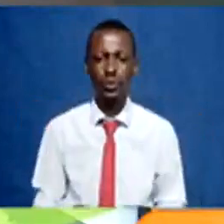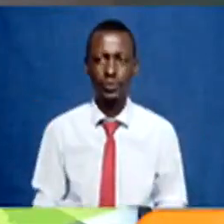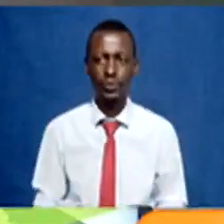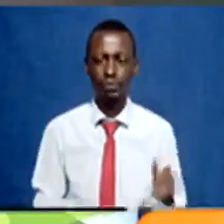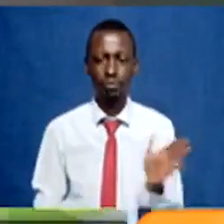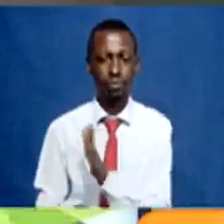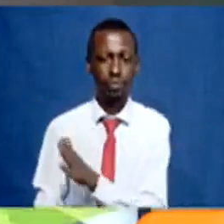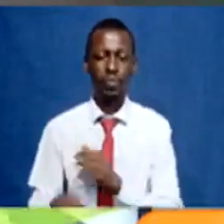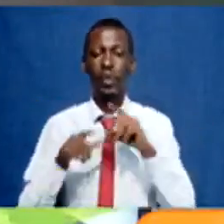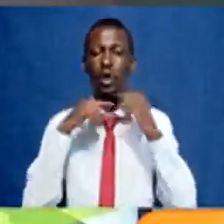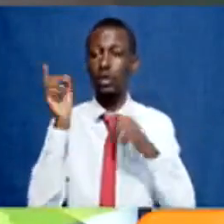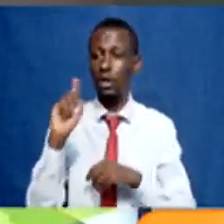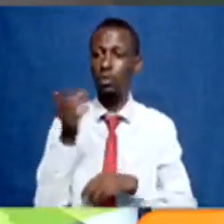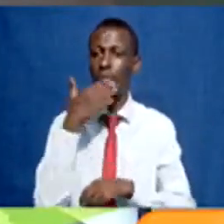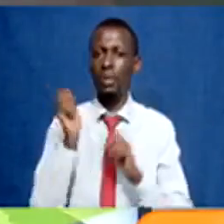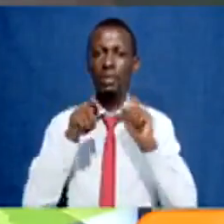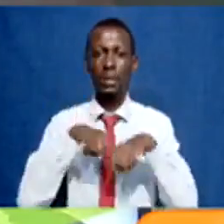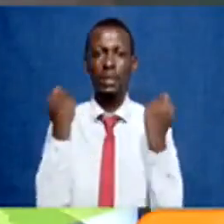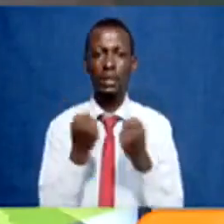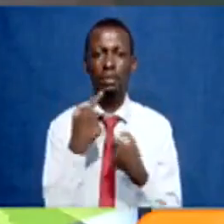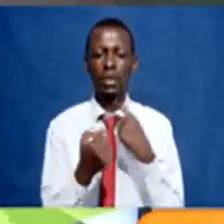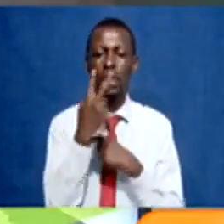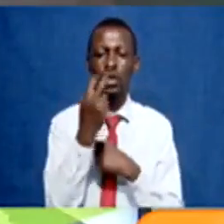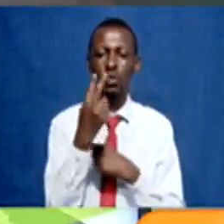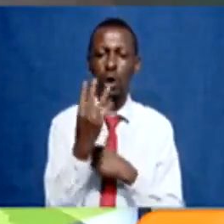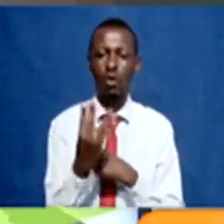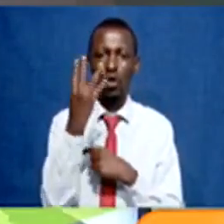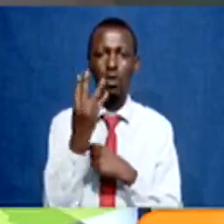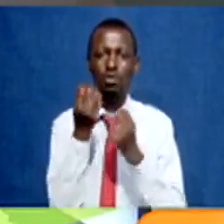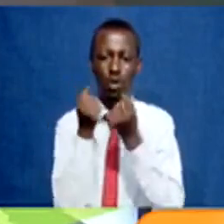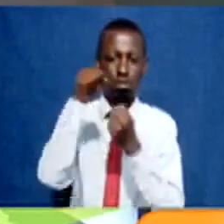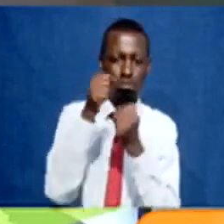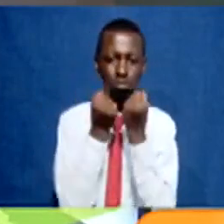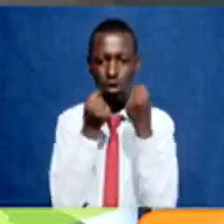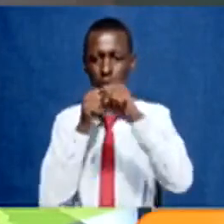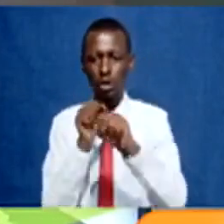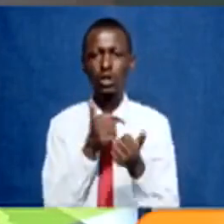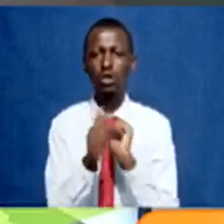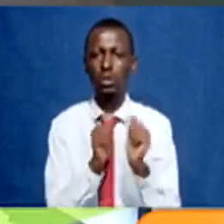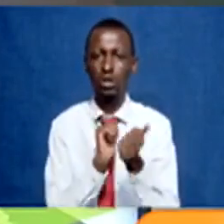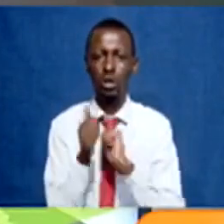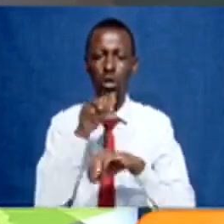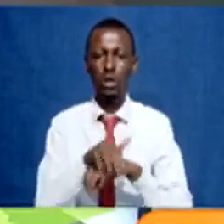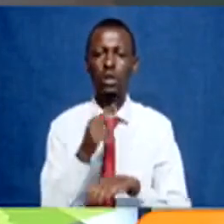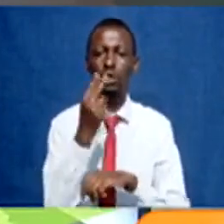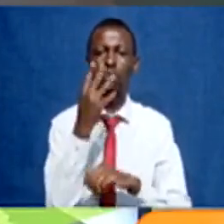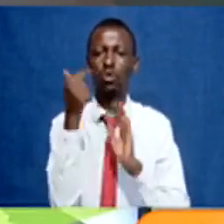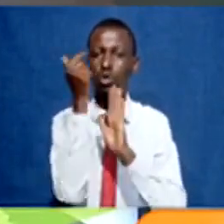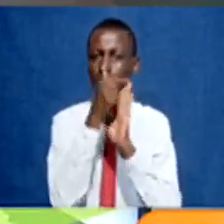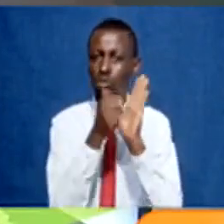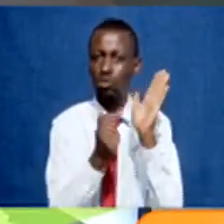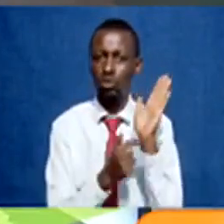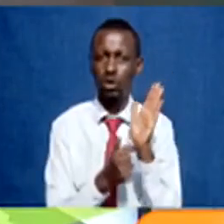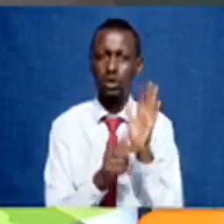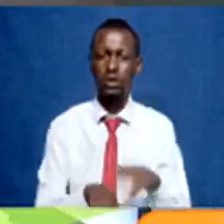Hosts Nairobi emerged the best team at the 2024 Novices Boxing Championship after garnering 24 points in the championship